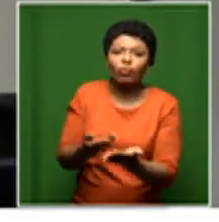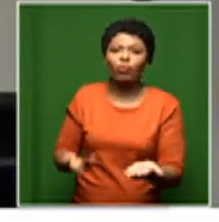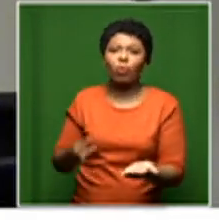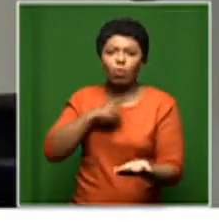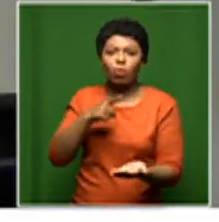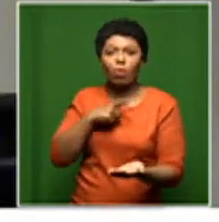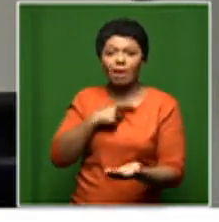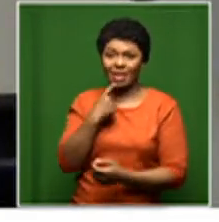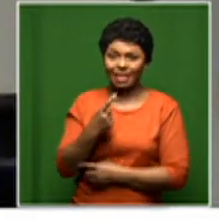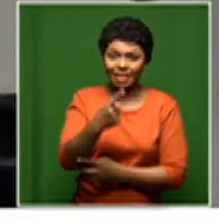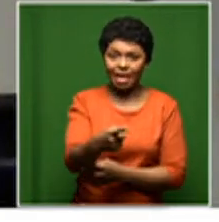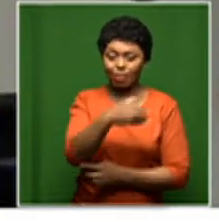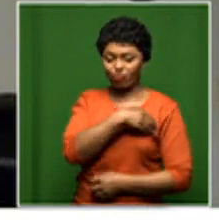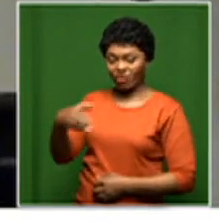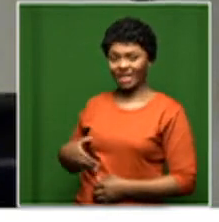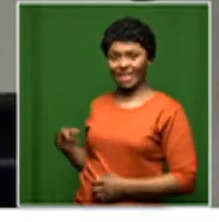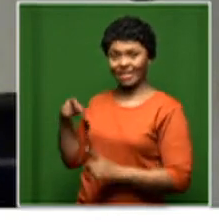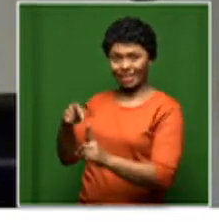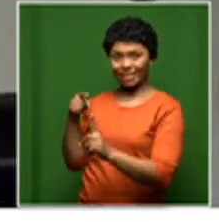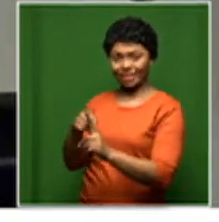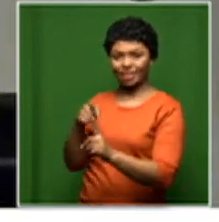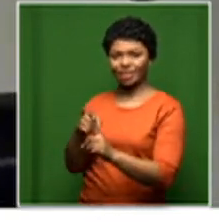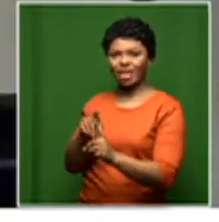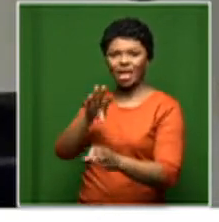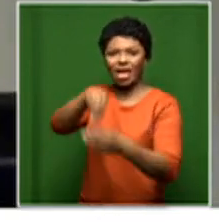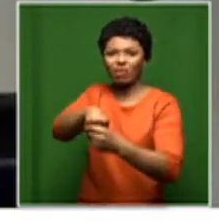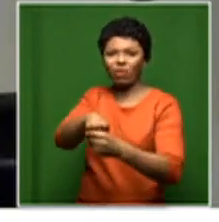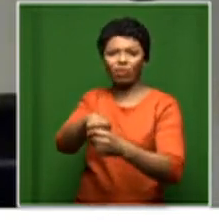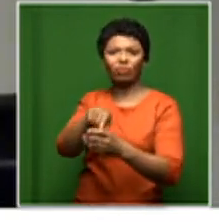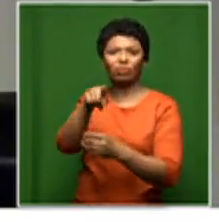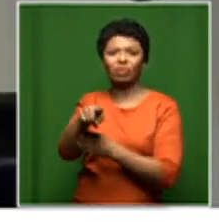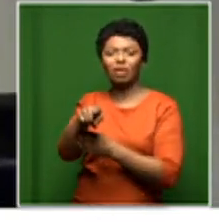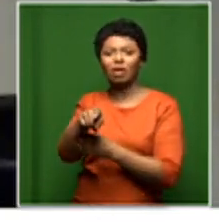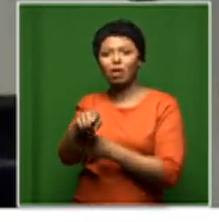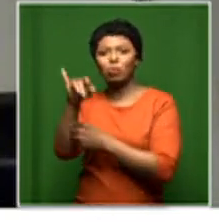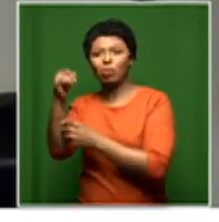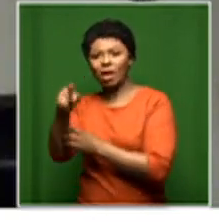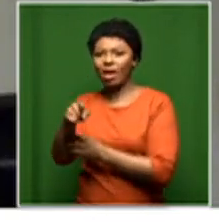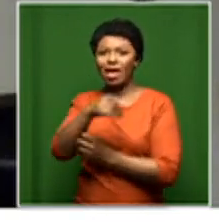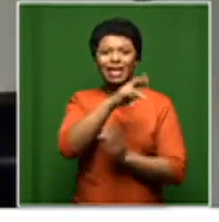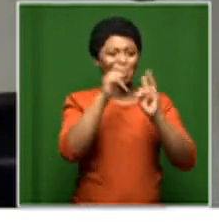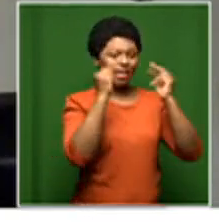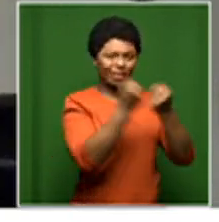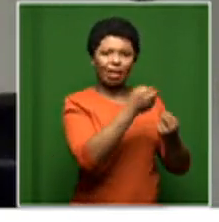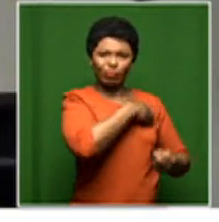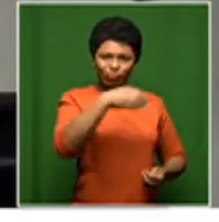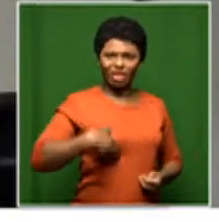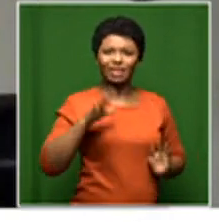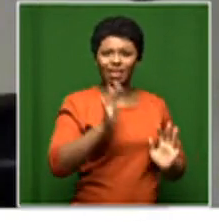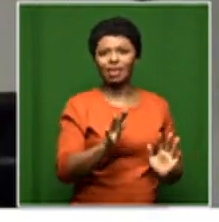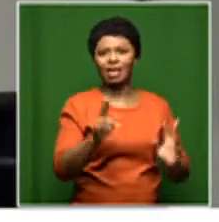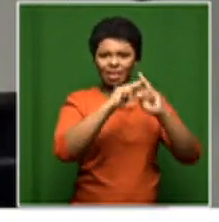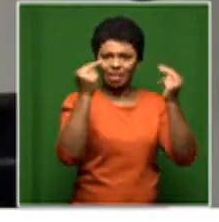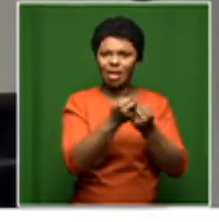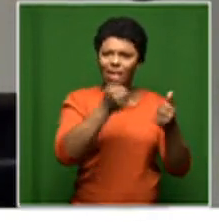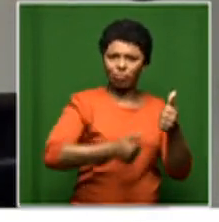tell you is the president isn't involved in Joburg. He's a national president, he's a national leader. He doesn't